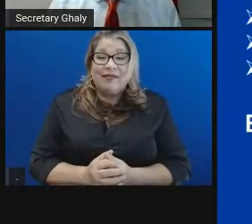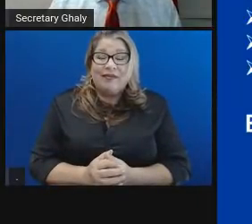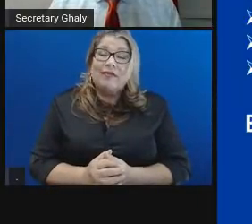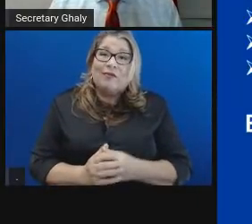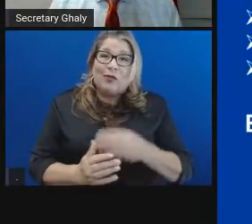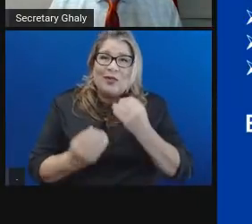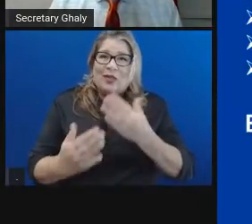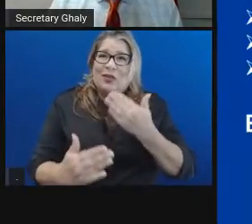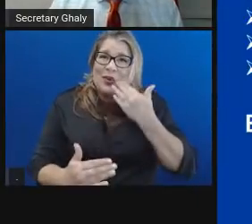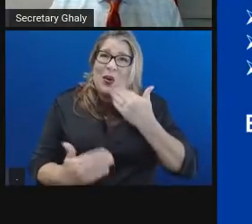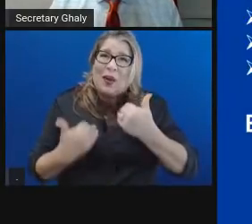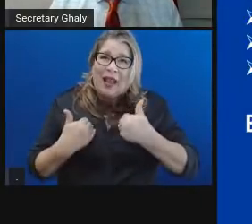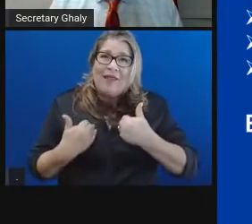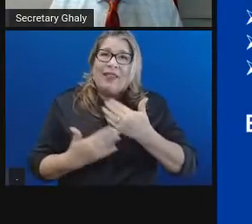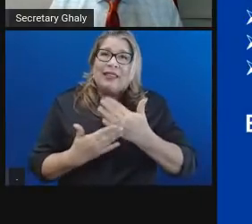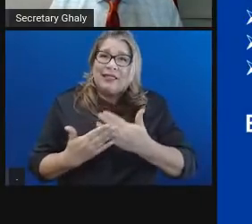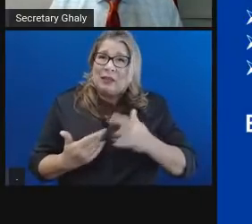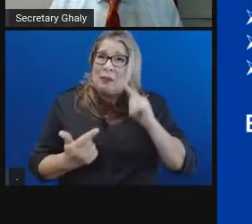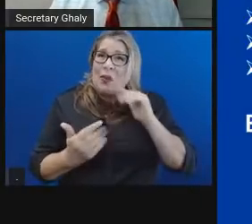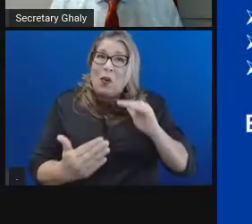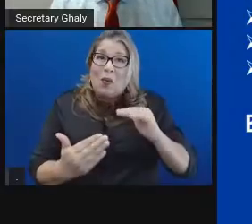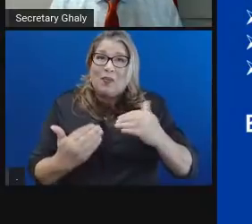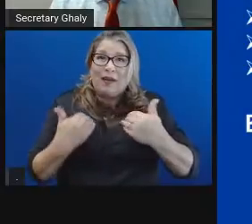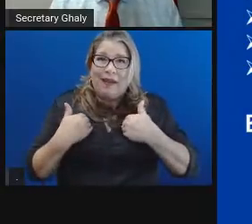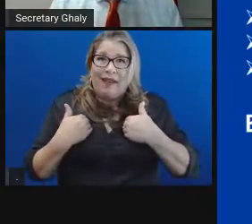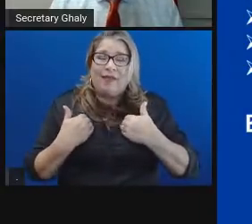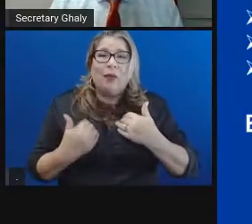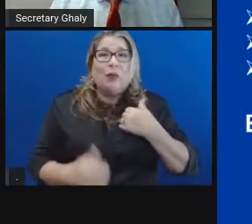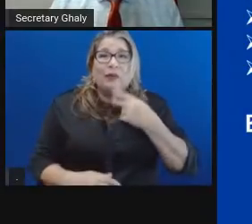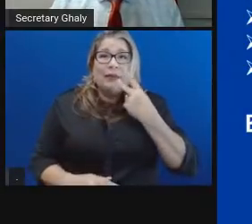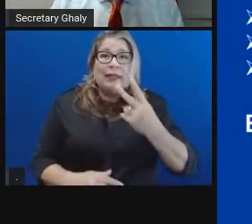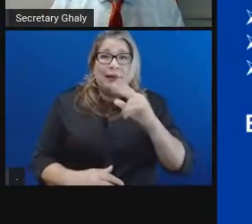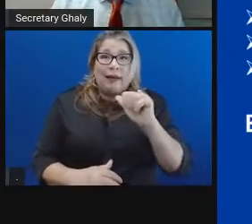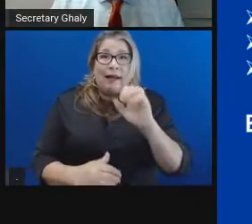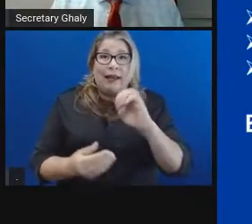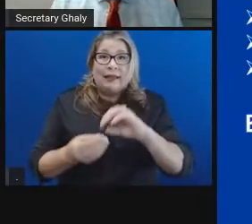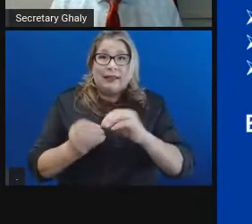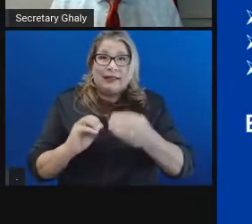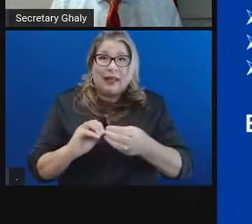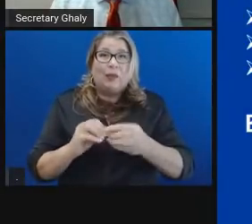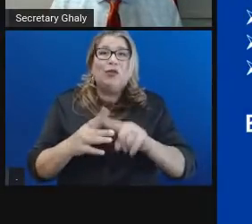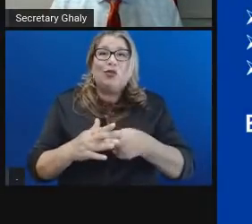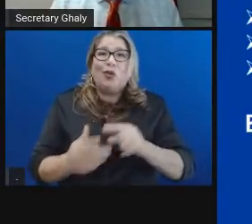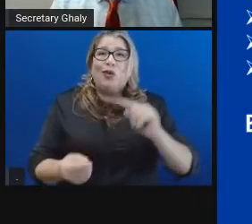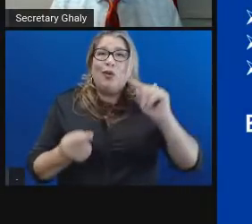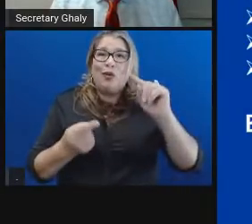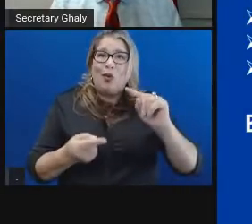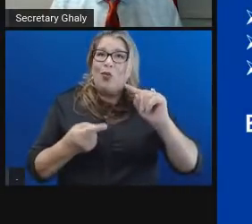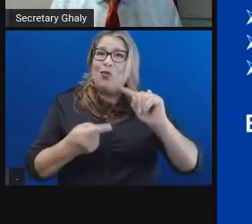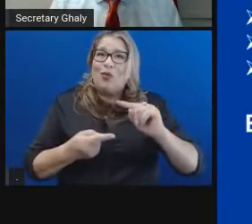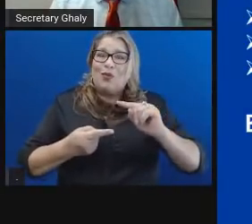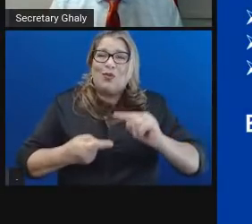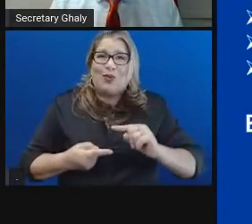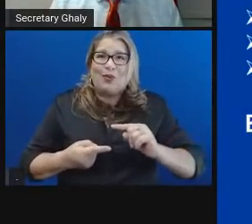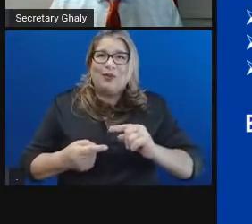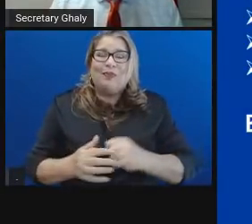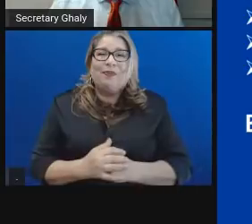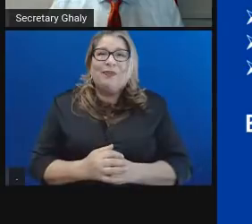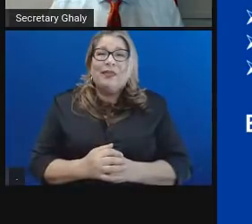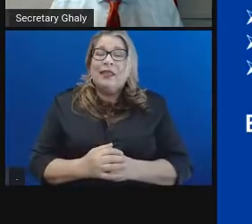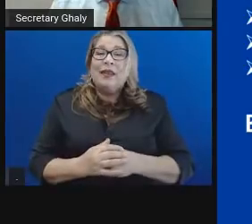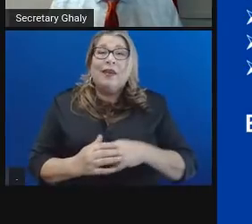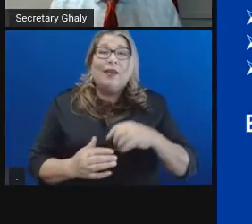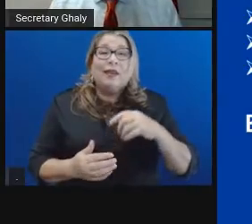There is some reduction in the cases that we've seen. That I always say the hospital numbers don't lie. Even